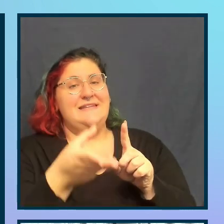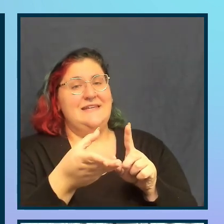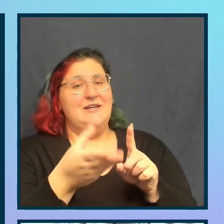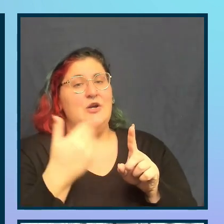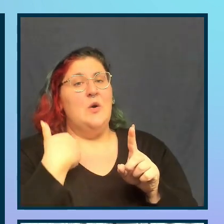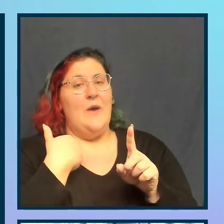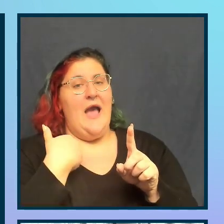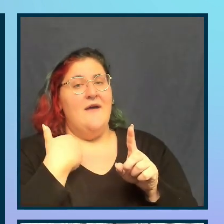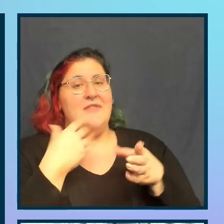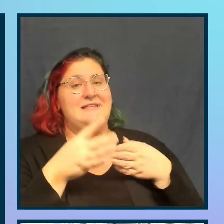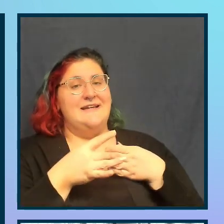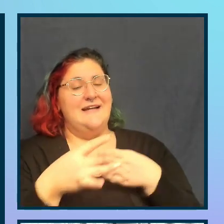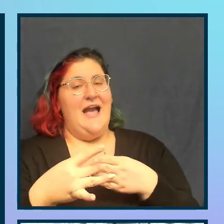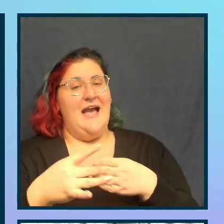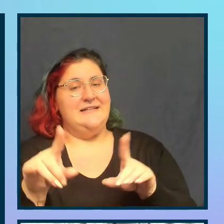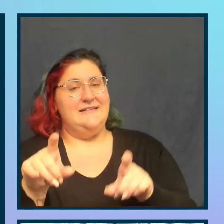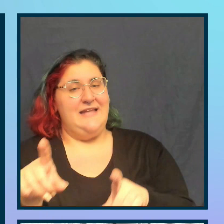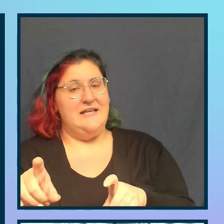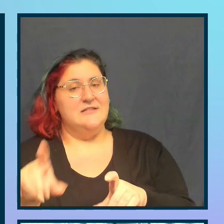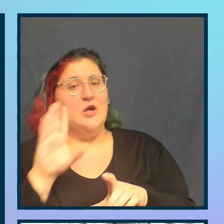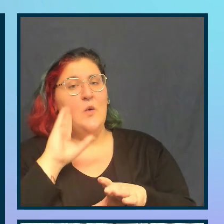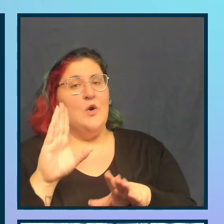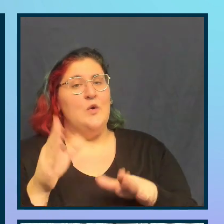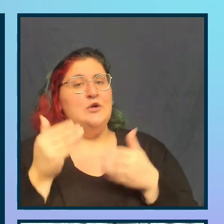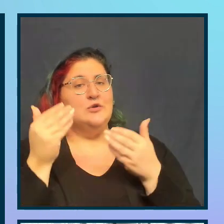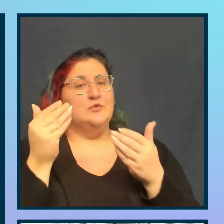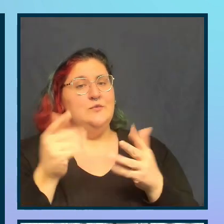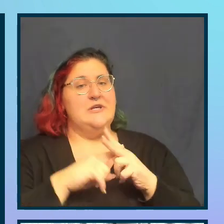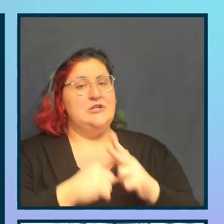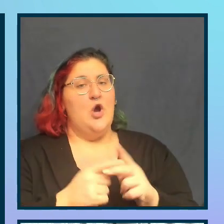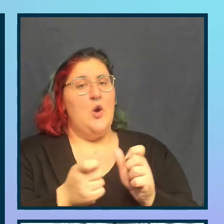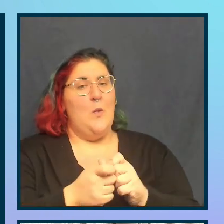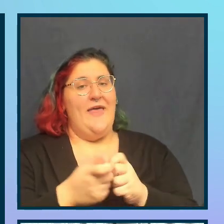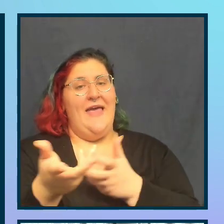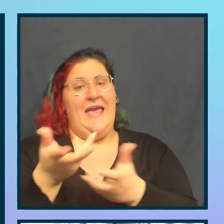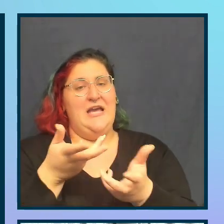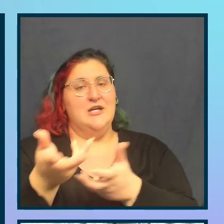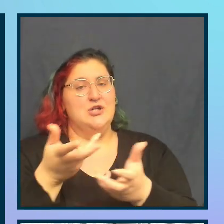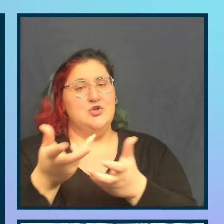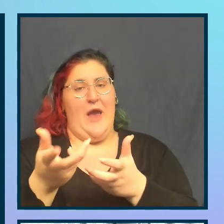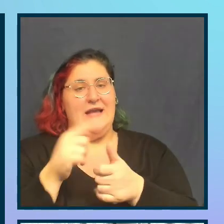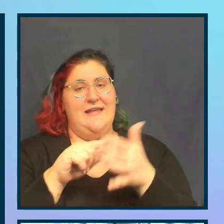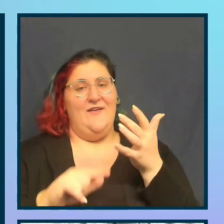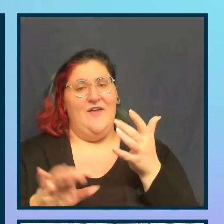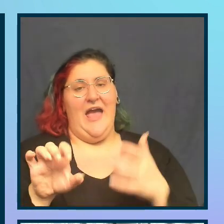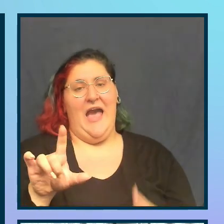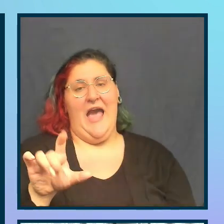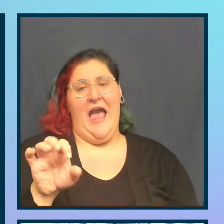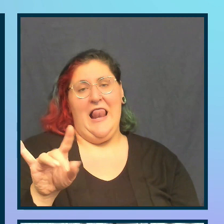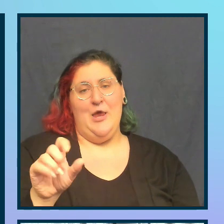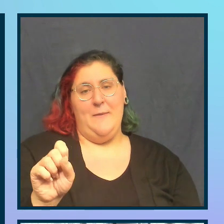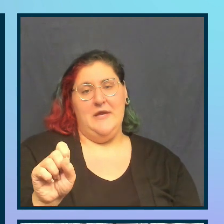let's get started with interactive elements. So interactive elements is a tool that's going to guide us through and try to